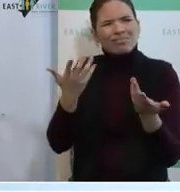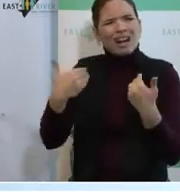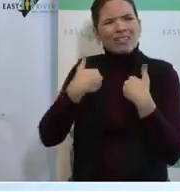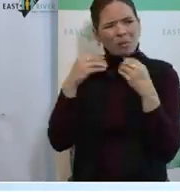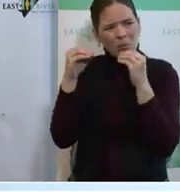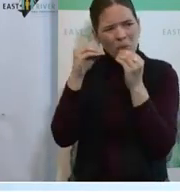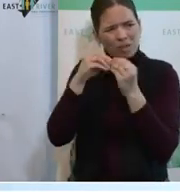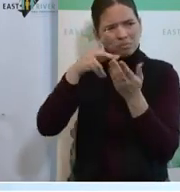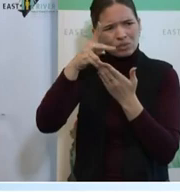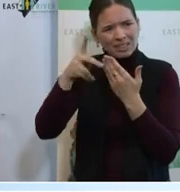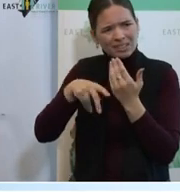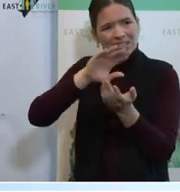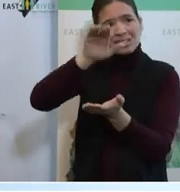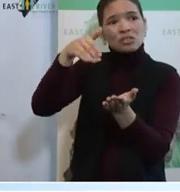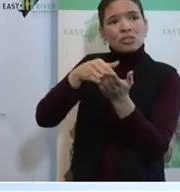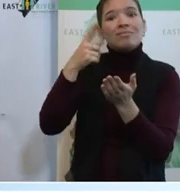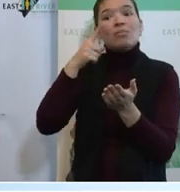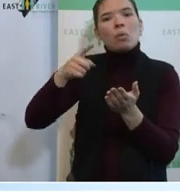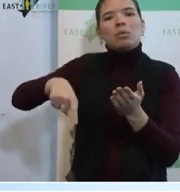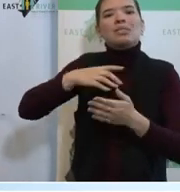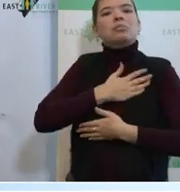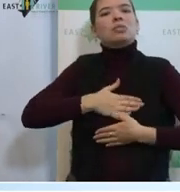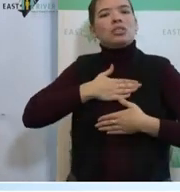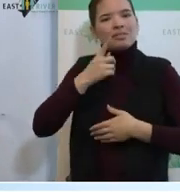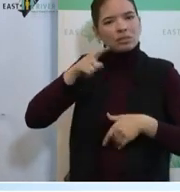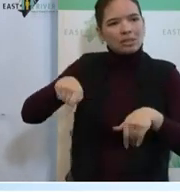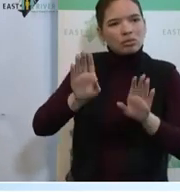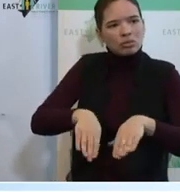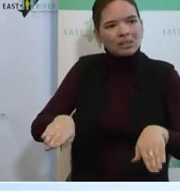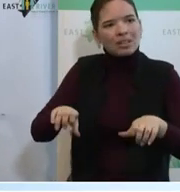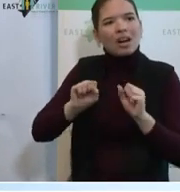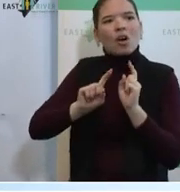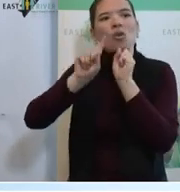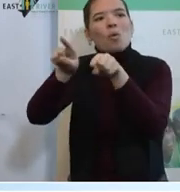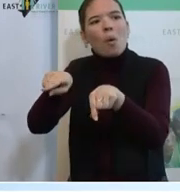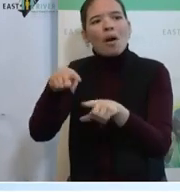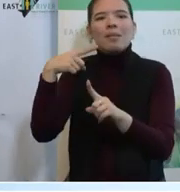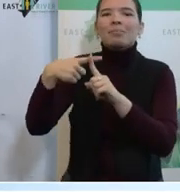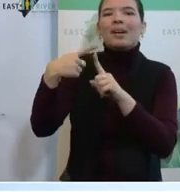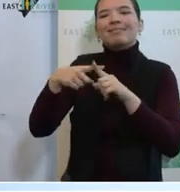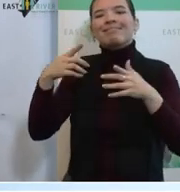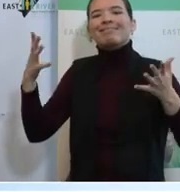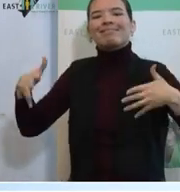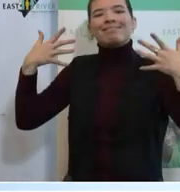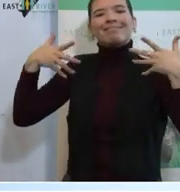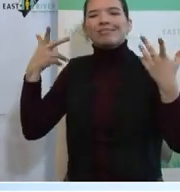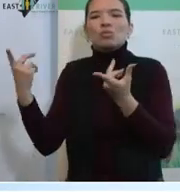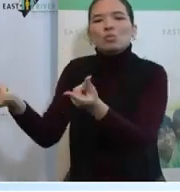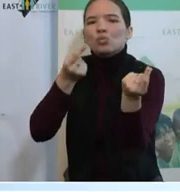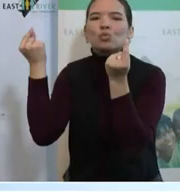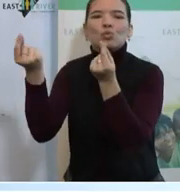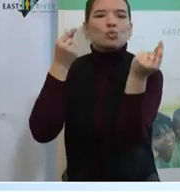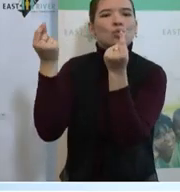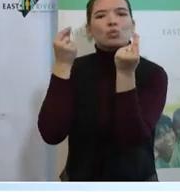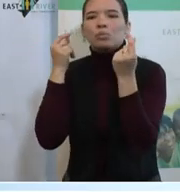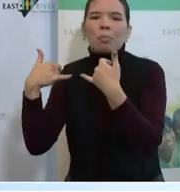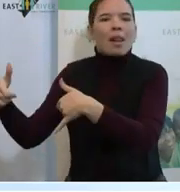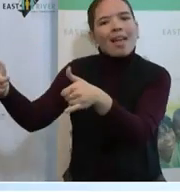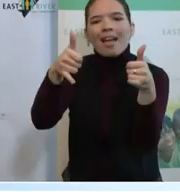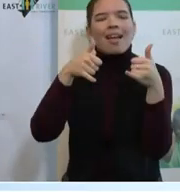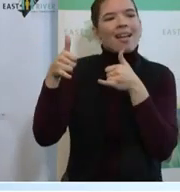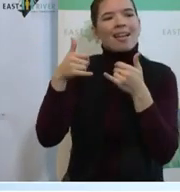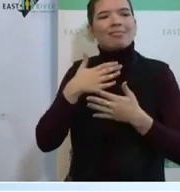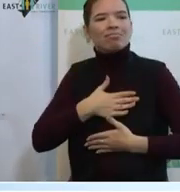mean? Have positive activities for them to, have different ways. Sure. To get some change